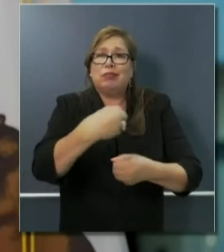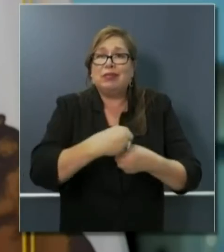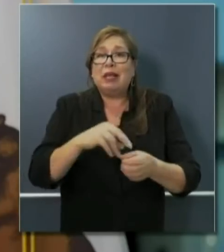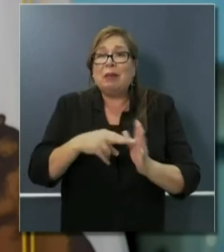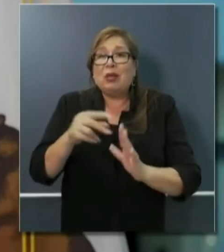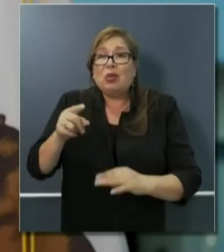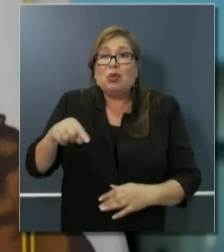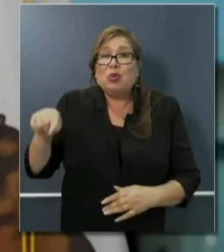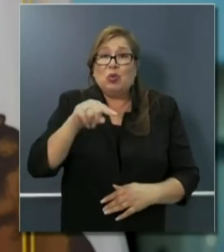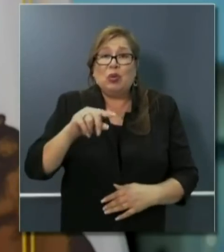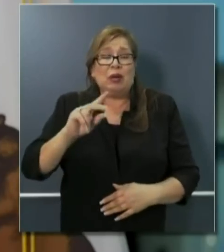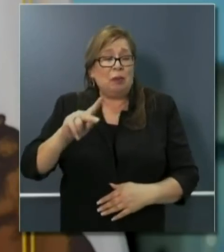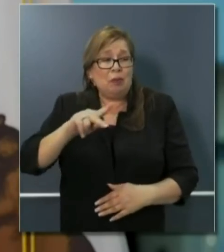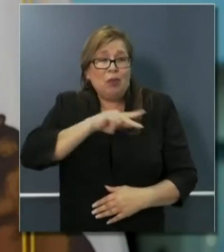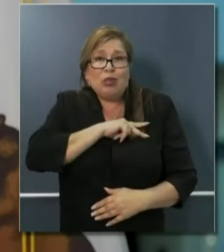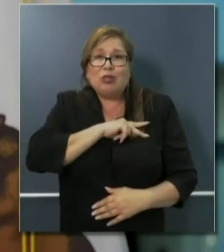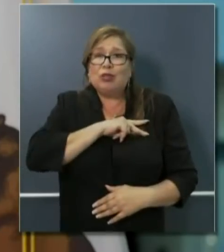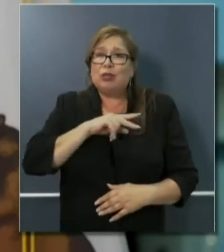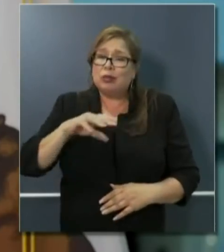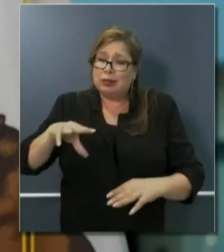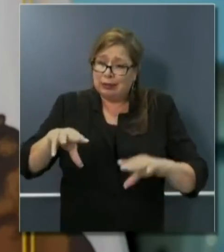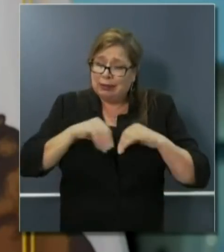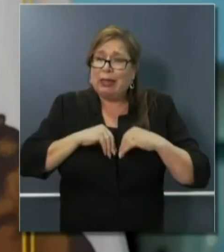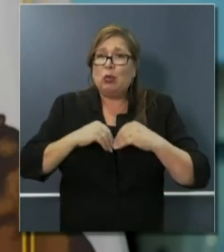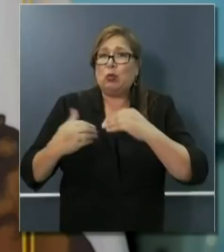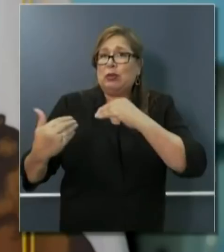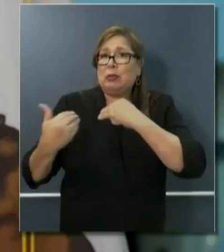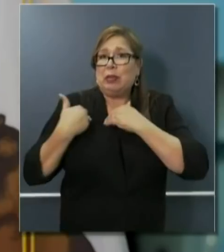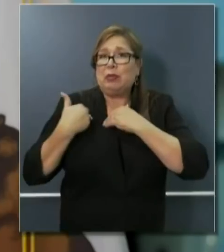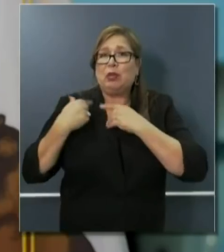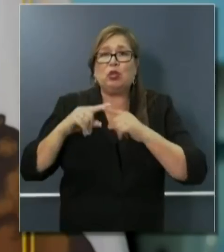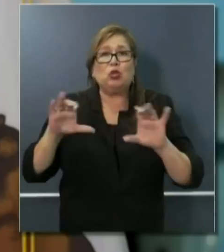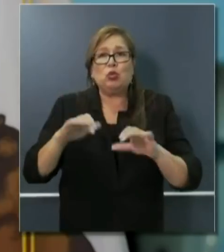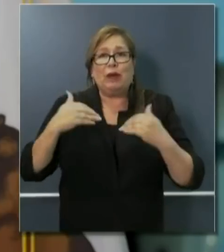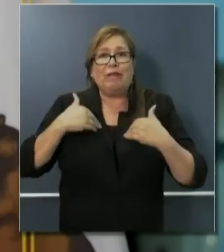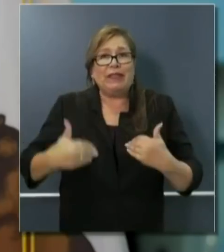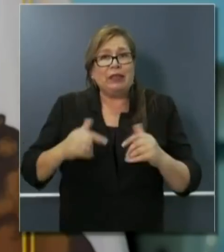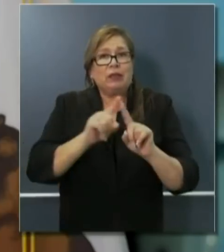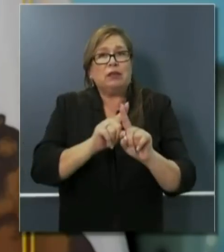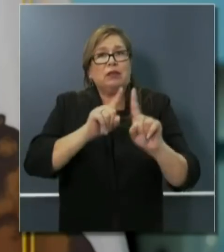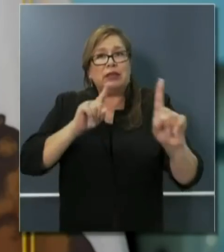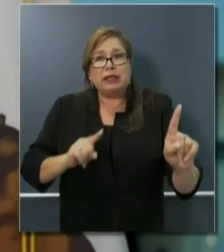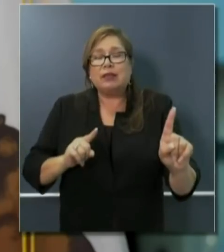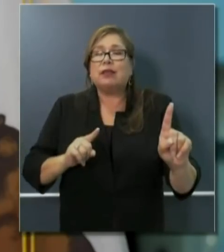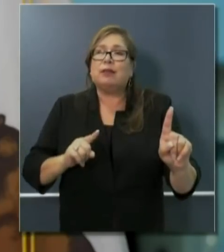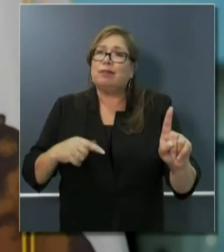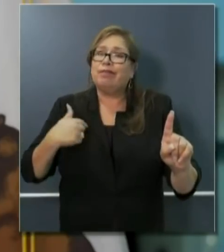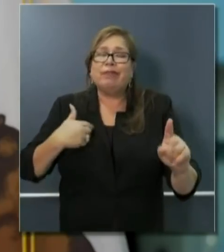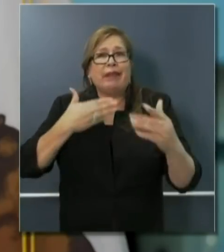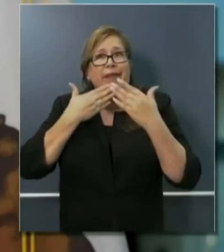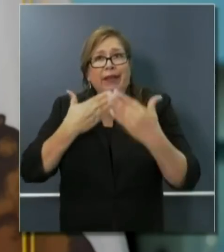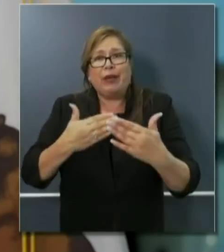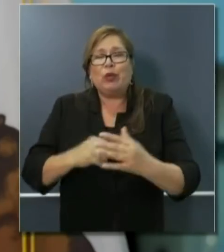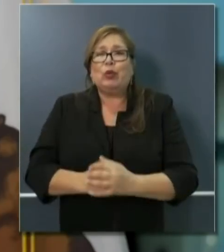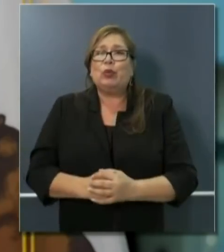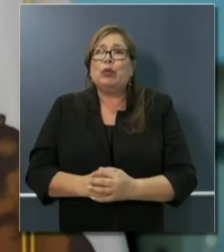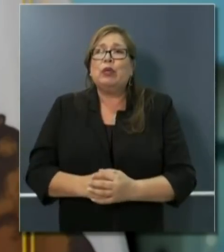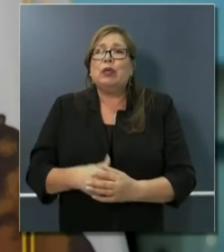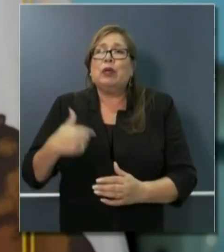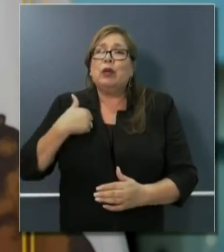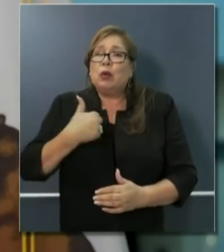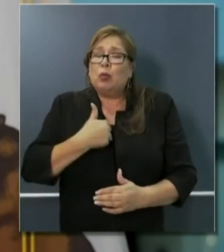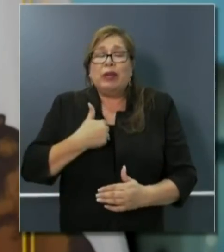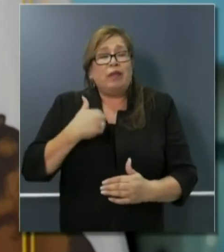personal capacity to meet this moment through appropriate physical distancing. We are committed to meeting